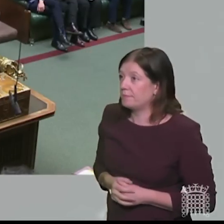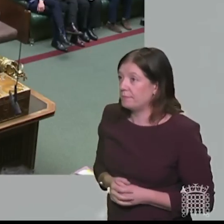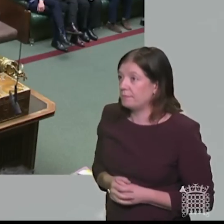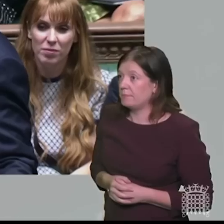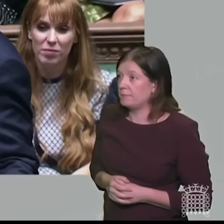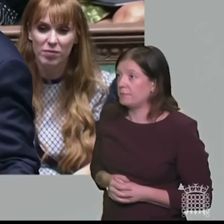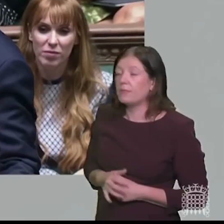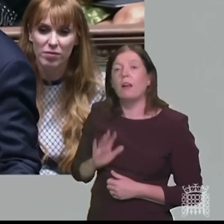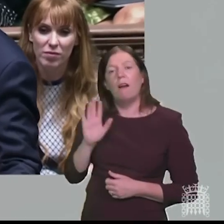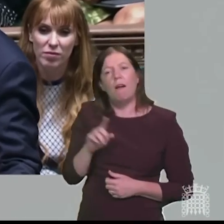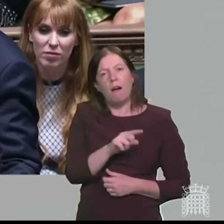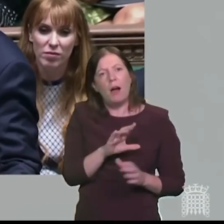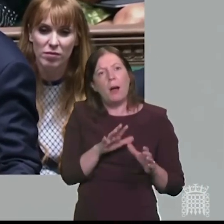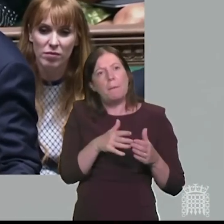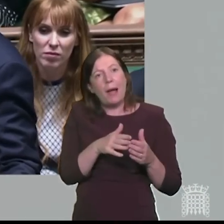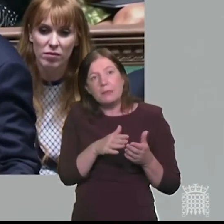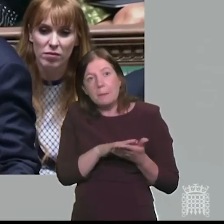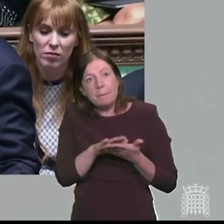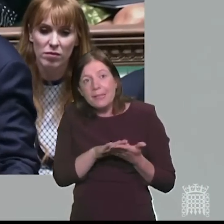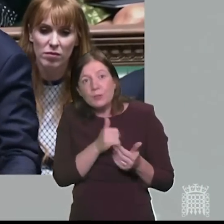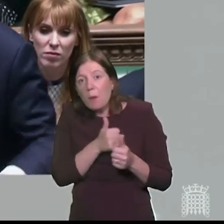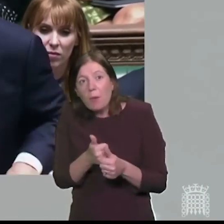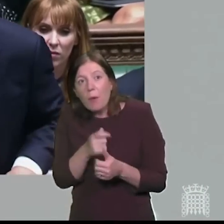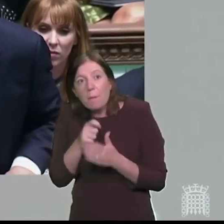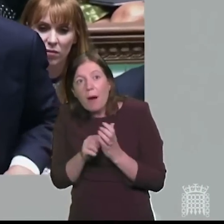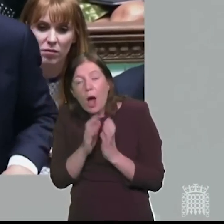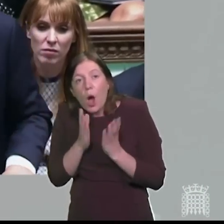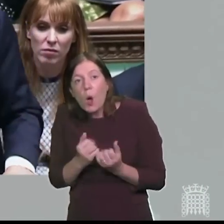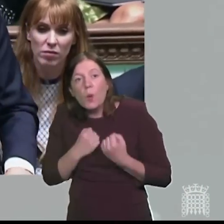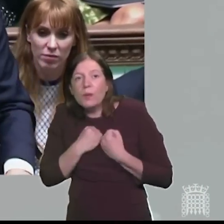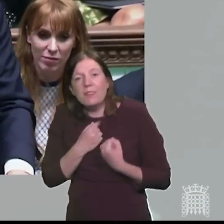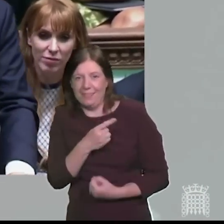At least he isn't claiming they are the party of home ownership anymore, because we are.